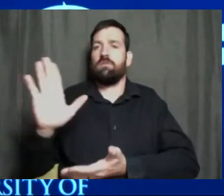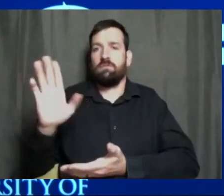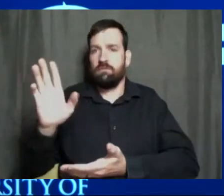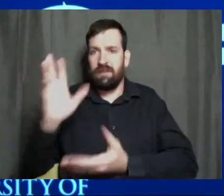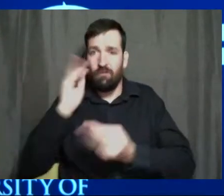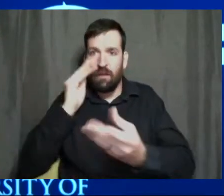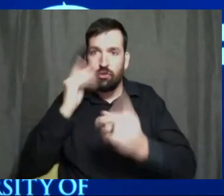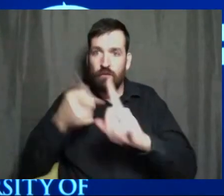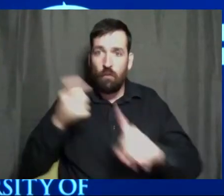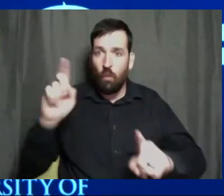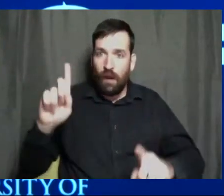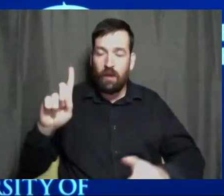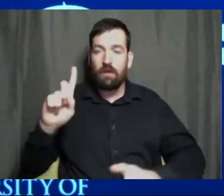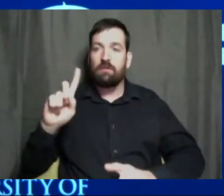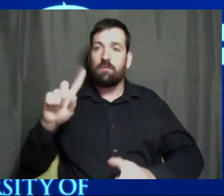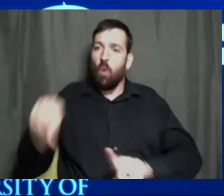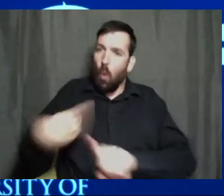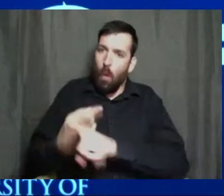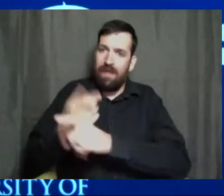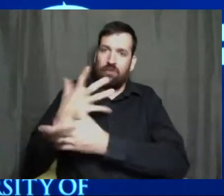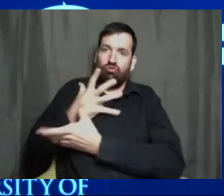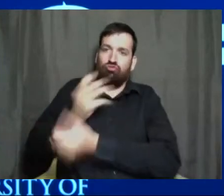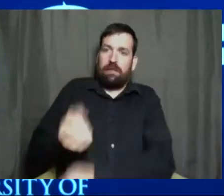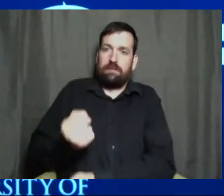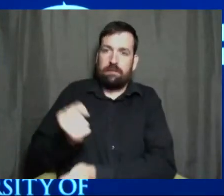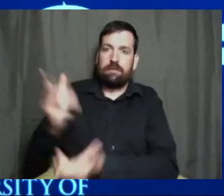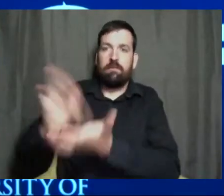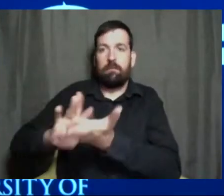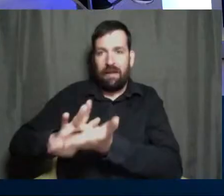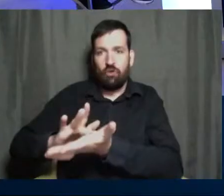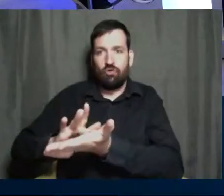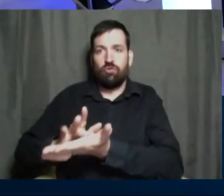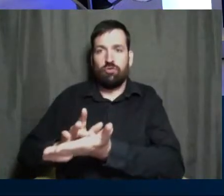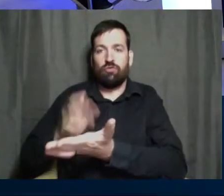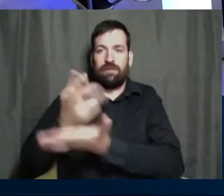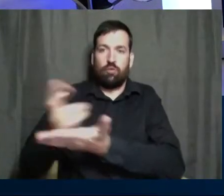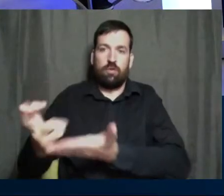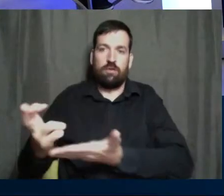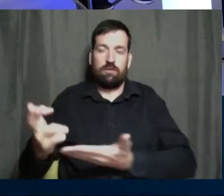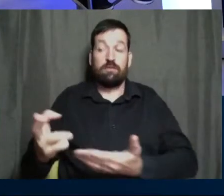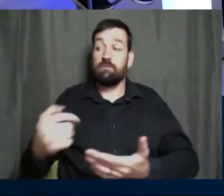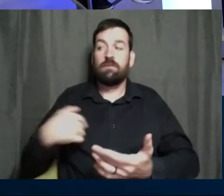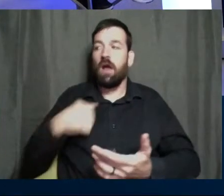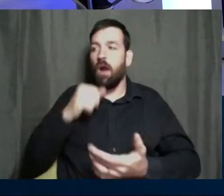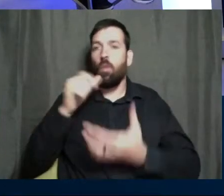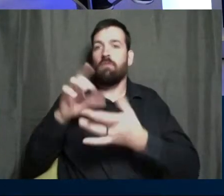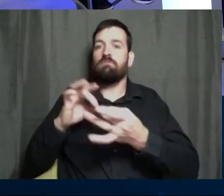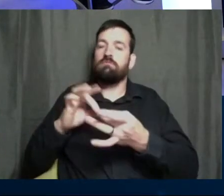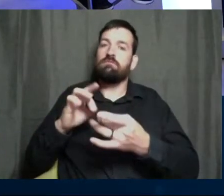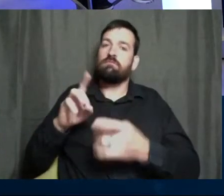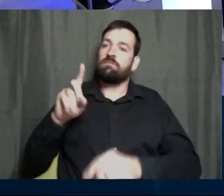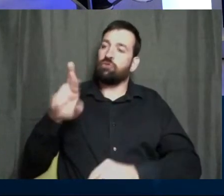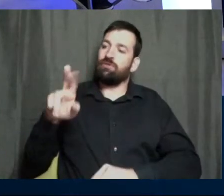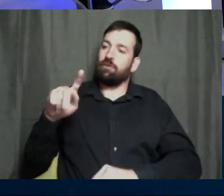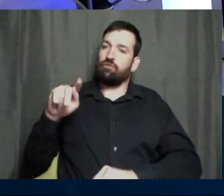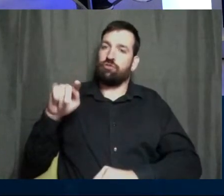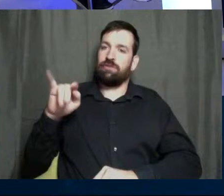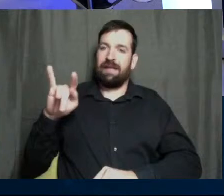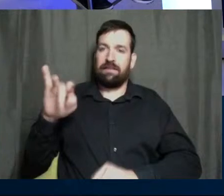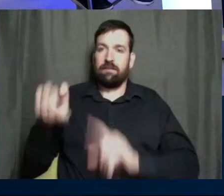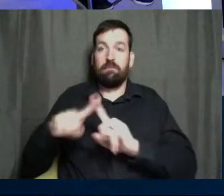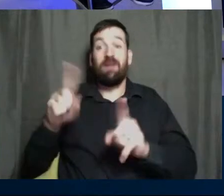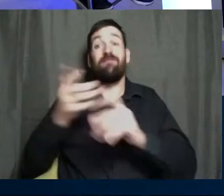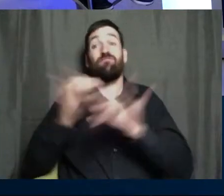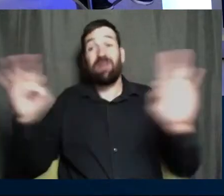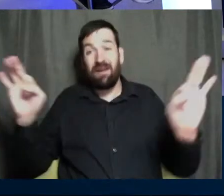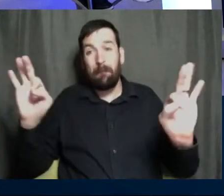trusted medical sources, and that's who you want to hear from. Well, and I won't say it as good as Dr. Stites says, but he always says that freedoms come with responsibility.